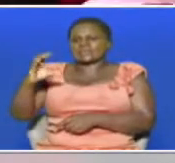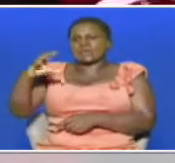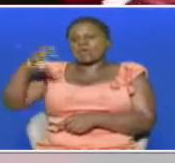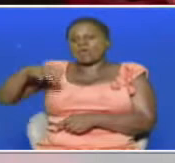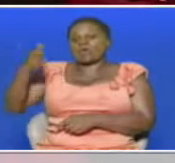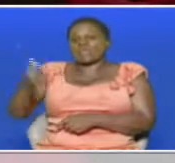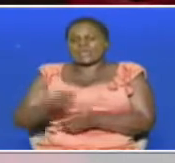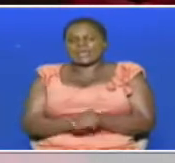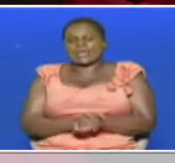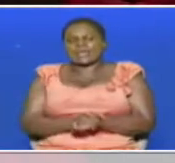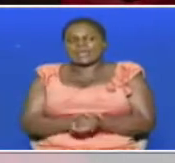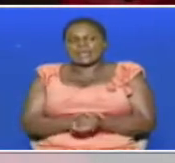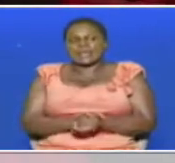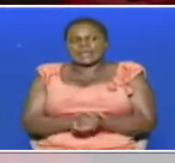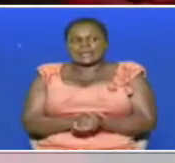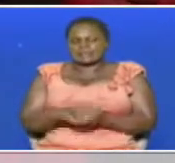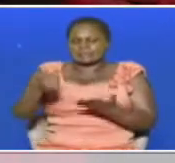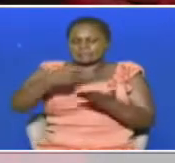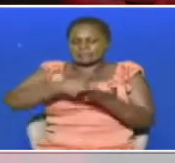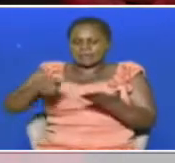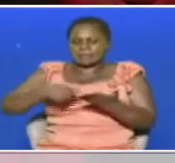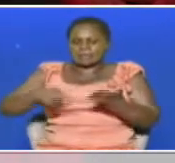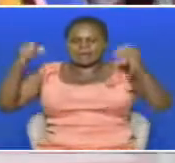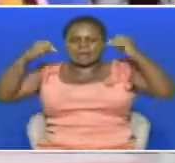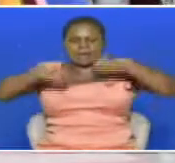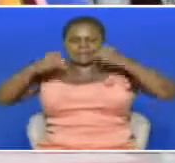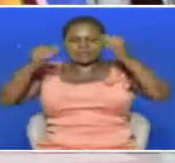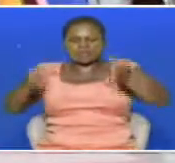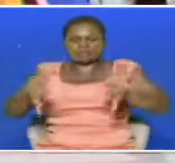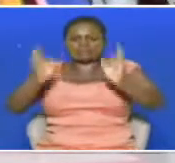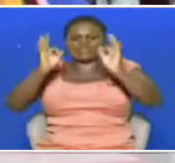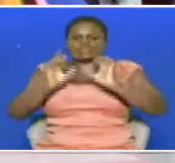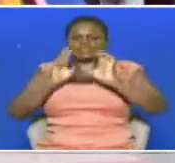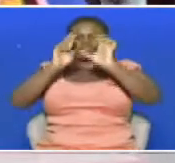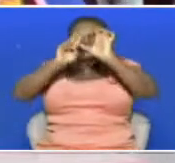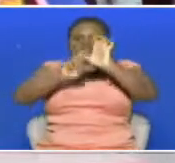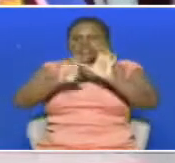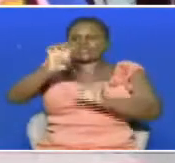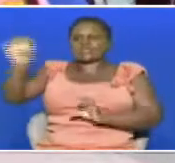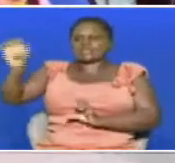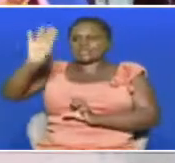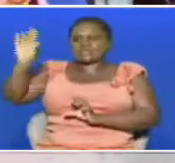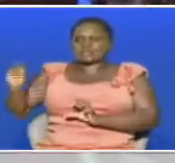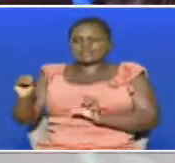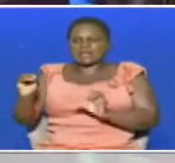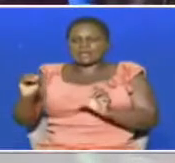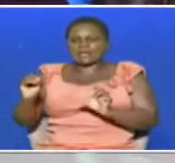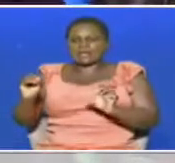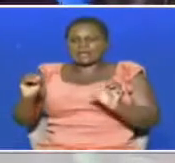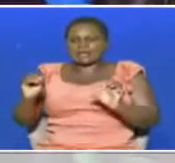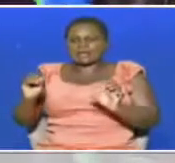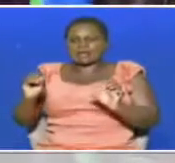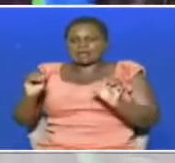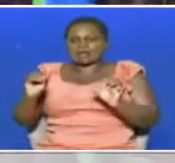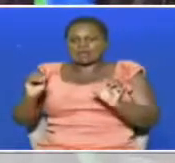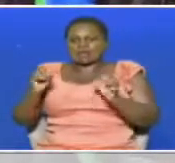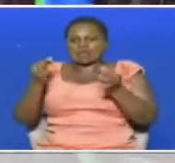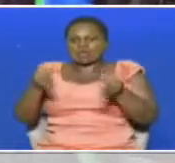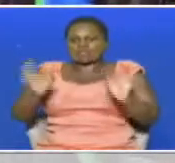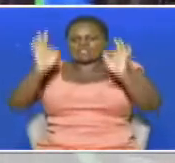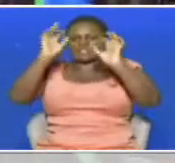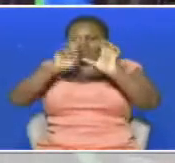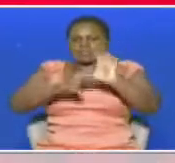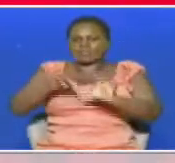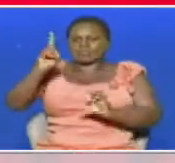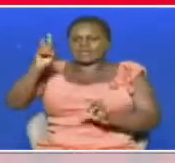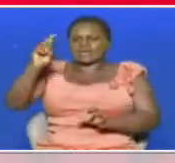DRC. President Tshisekedi signing treaties to officially enter the bloc, the historic event marking the formal entry of DRC